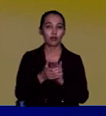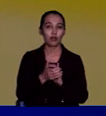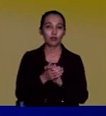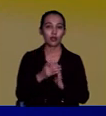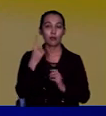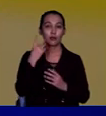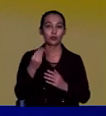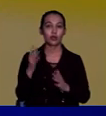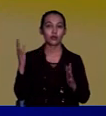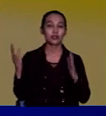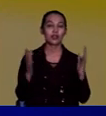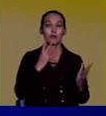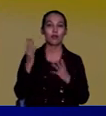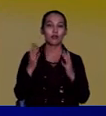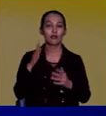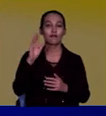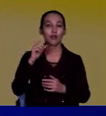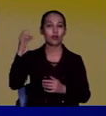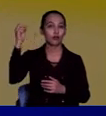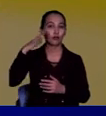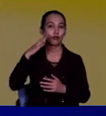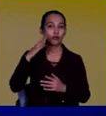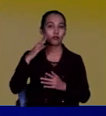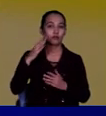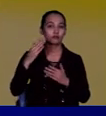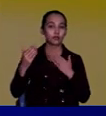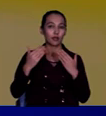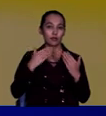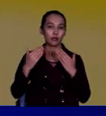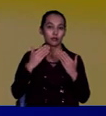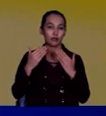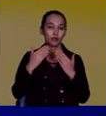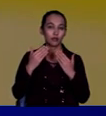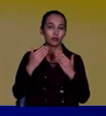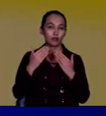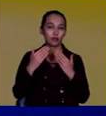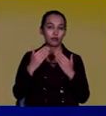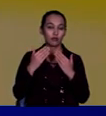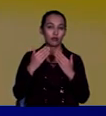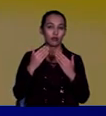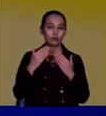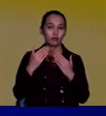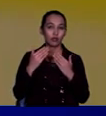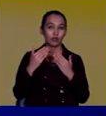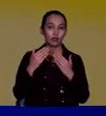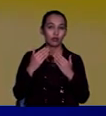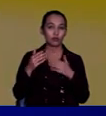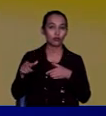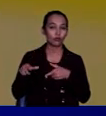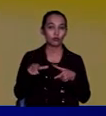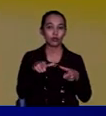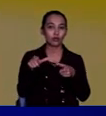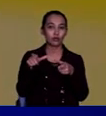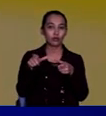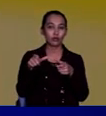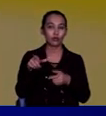kuni shamol va quyosh bahslashib qolishibdi. Ular bu tortishuvni yo'lda